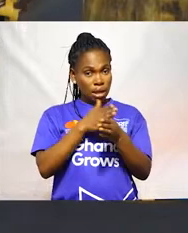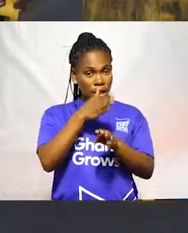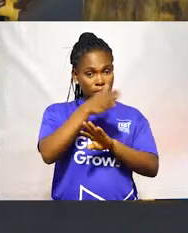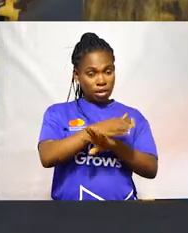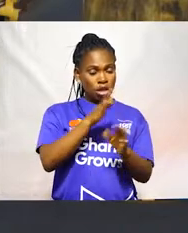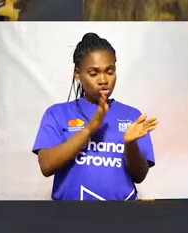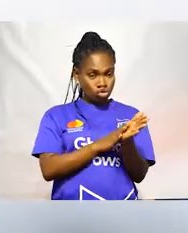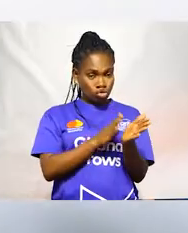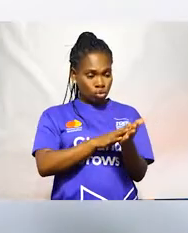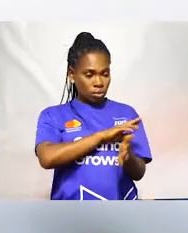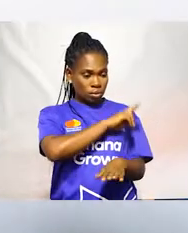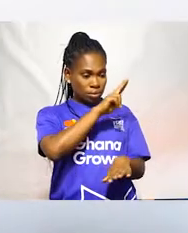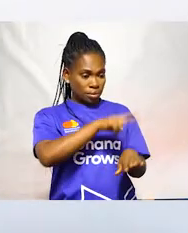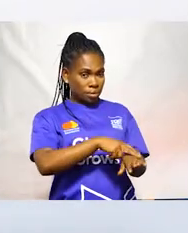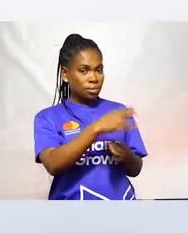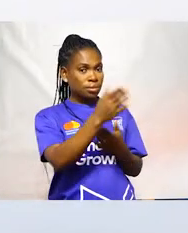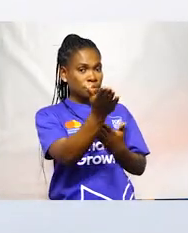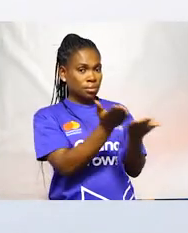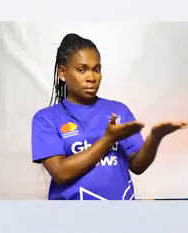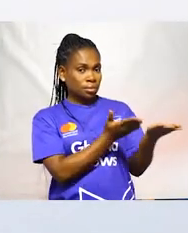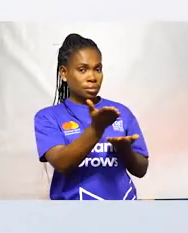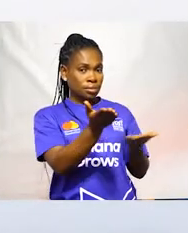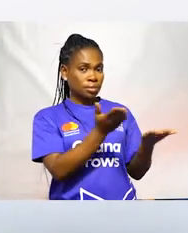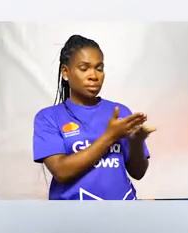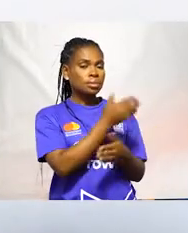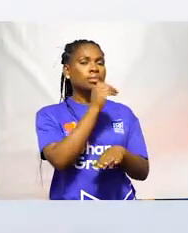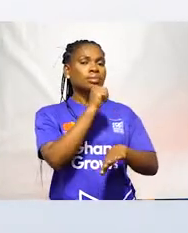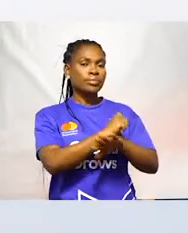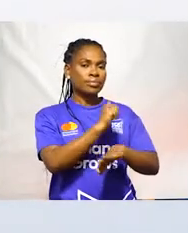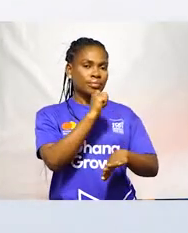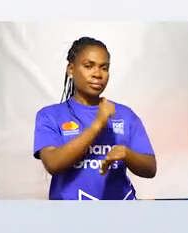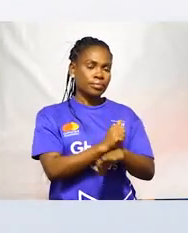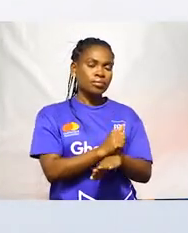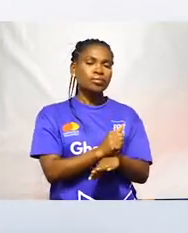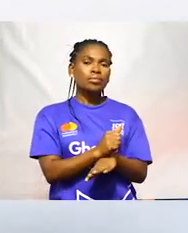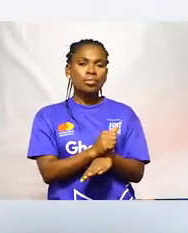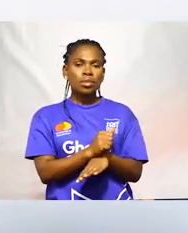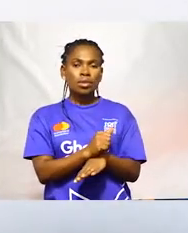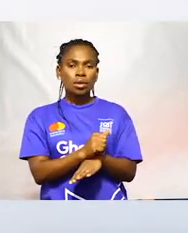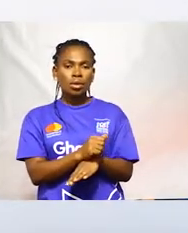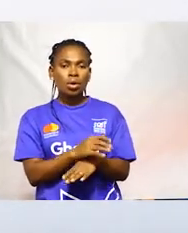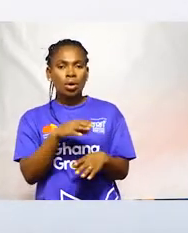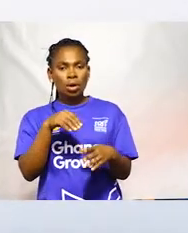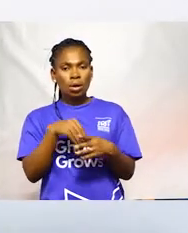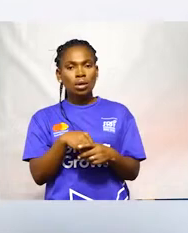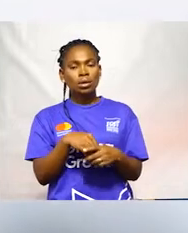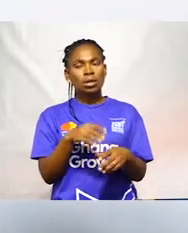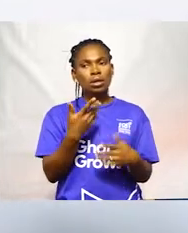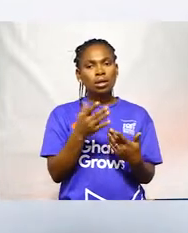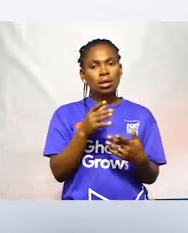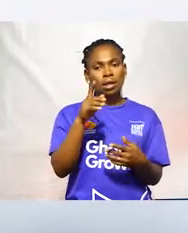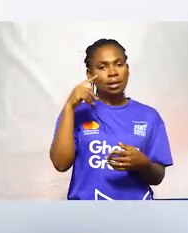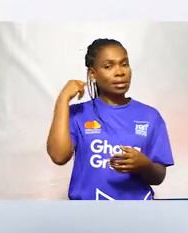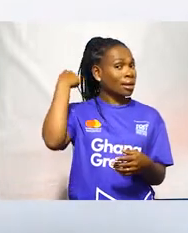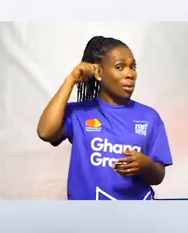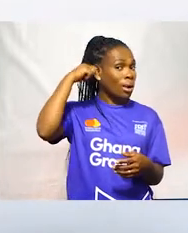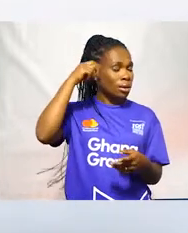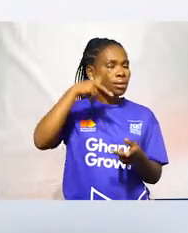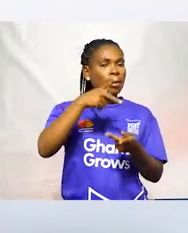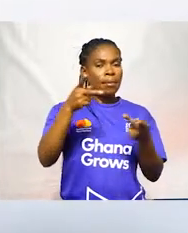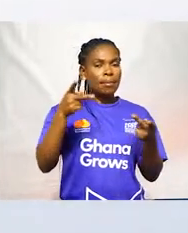my national service. I was working. I was actually on a farm in Takrade. And